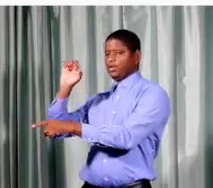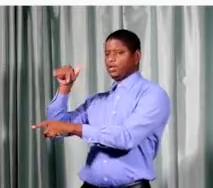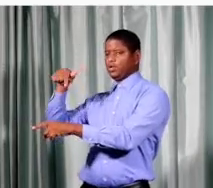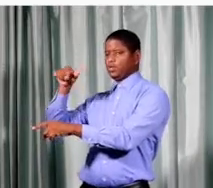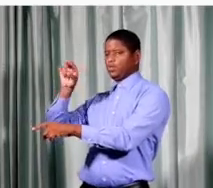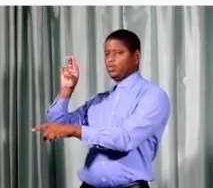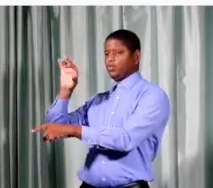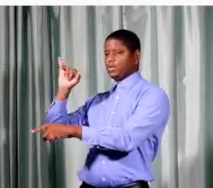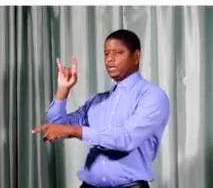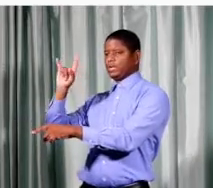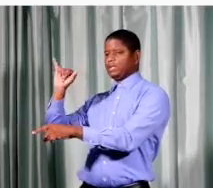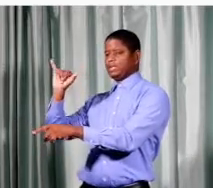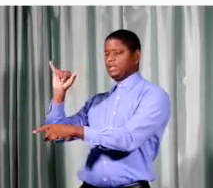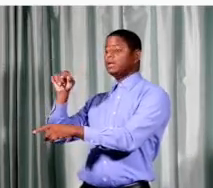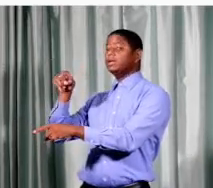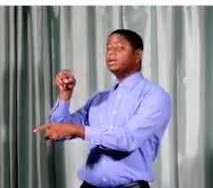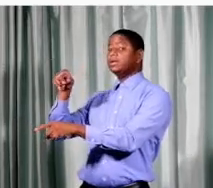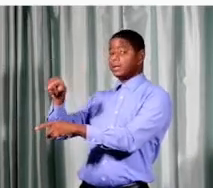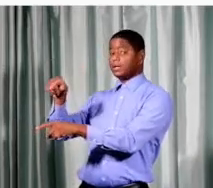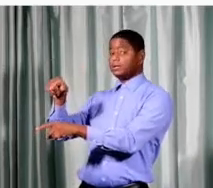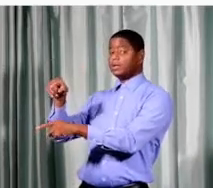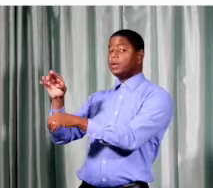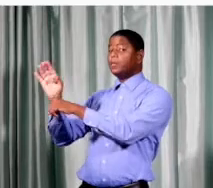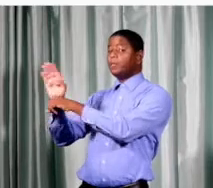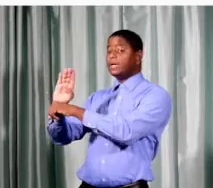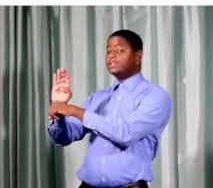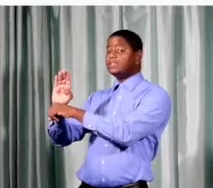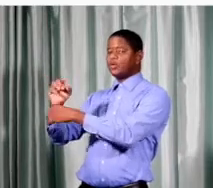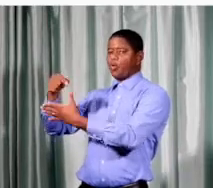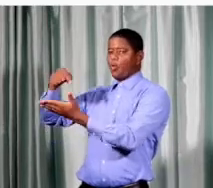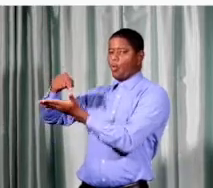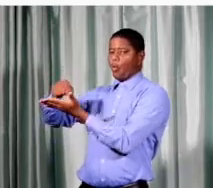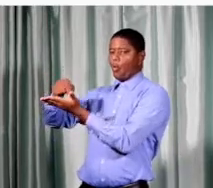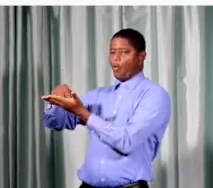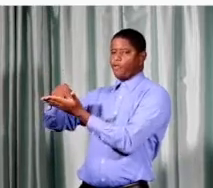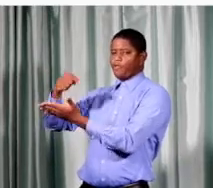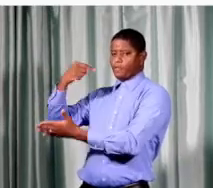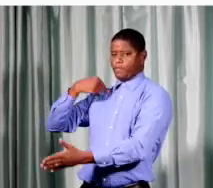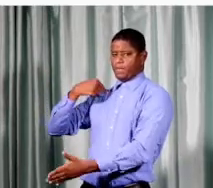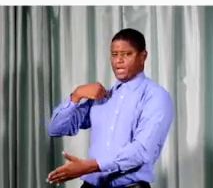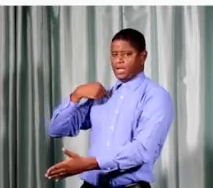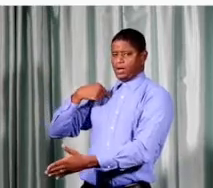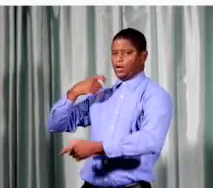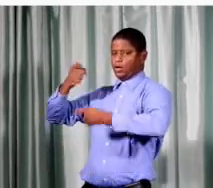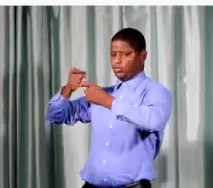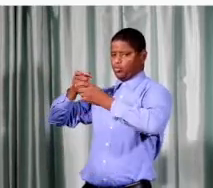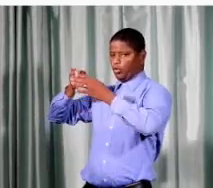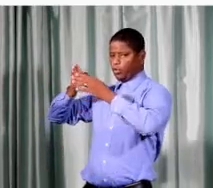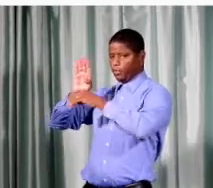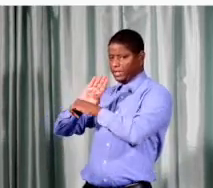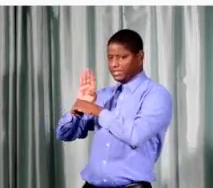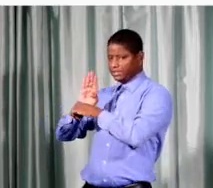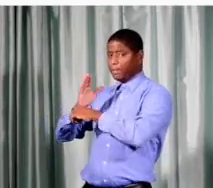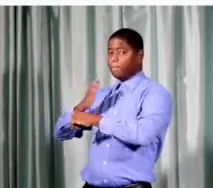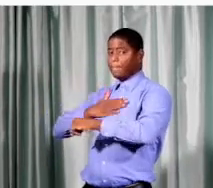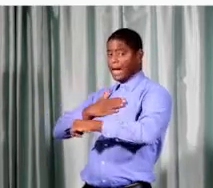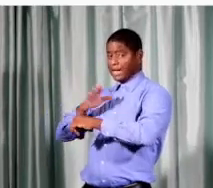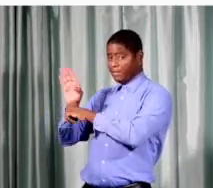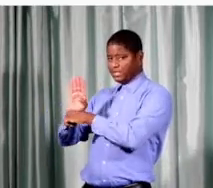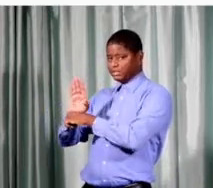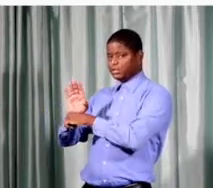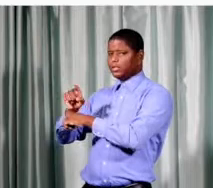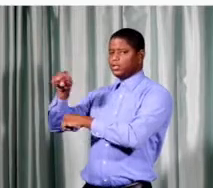so the business could have life and begin to operate. That's your investment in the business,